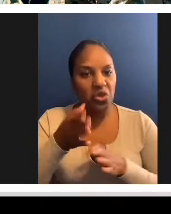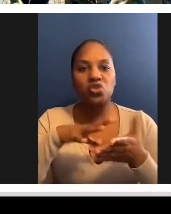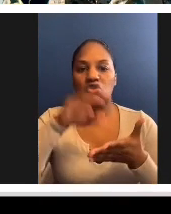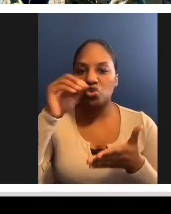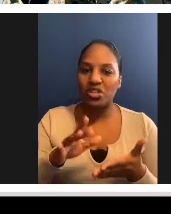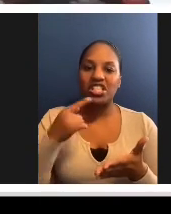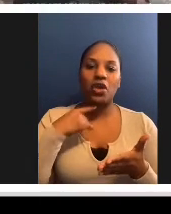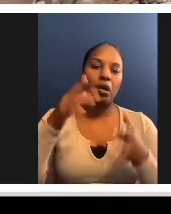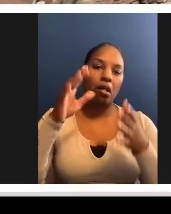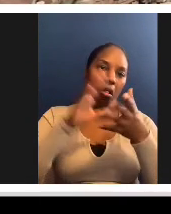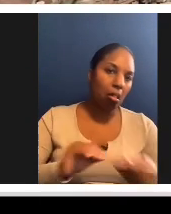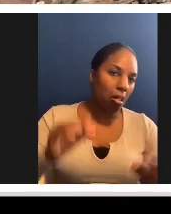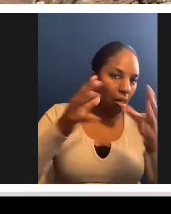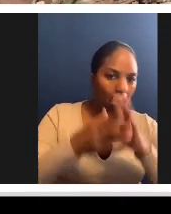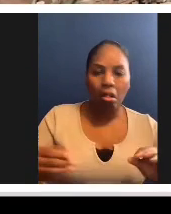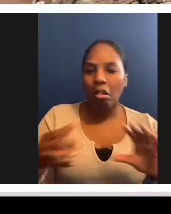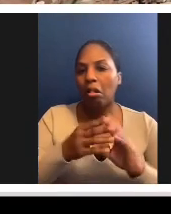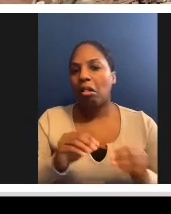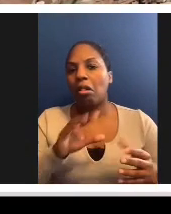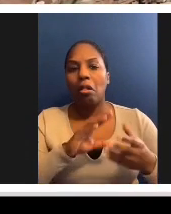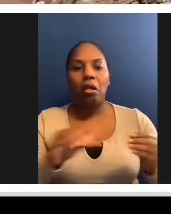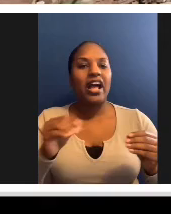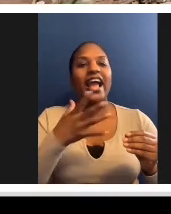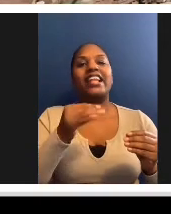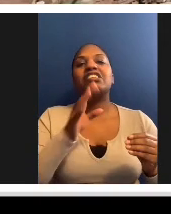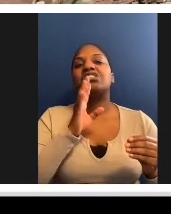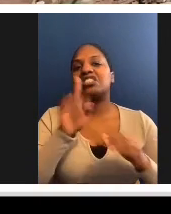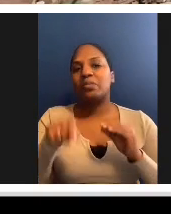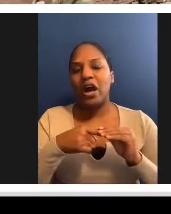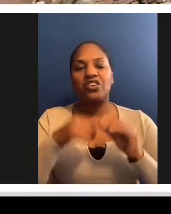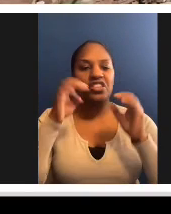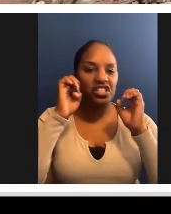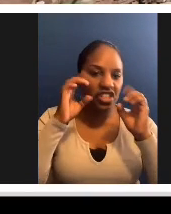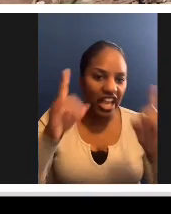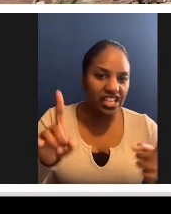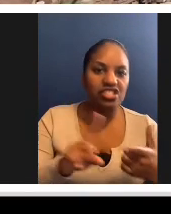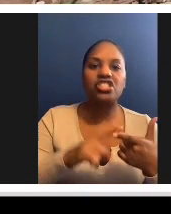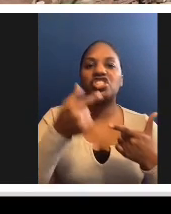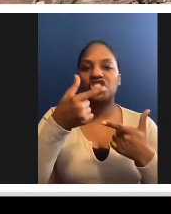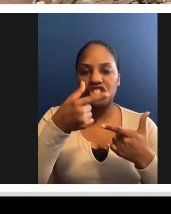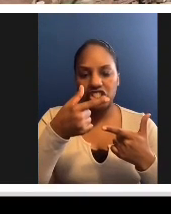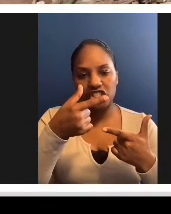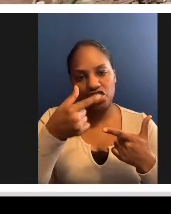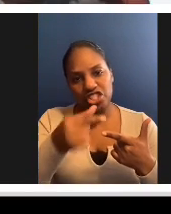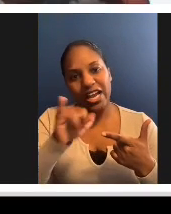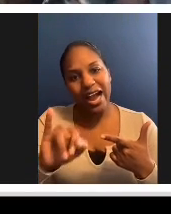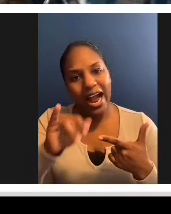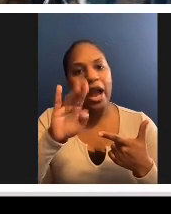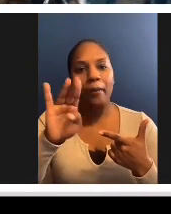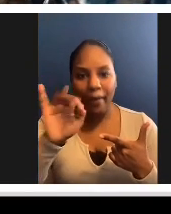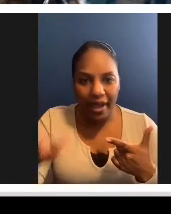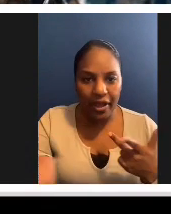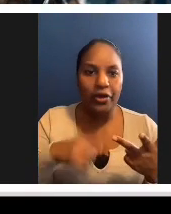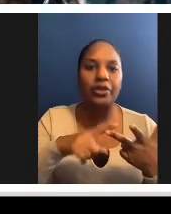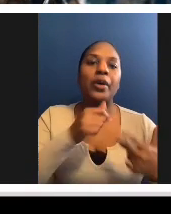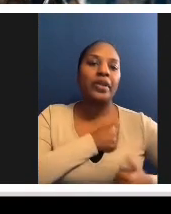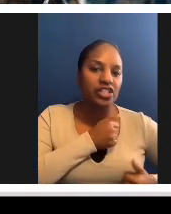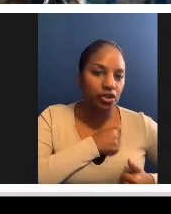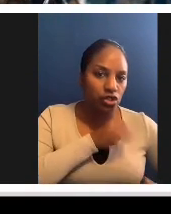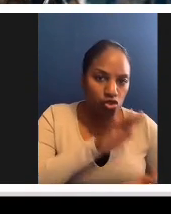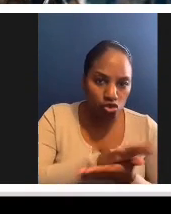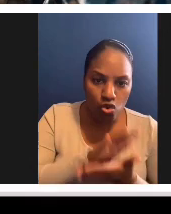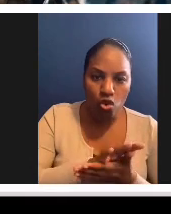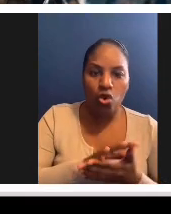some stories. Education, it talks about the GI Bill. It talks about military schools. Under the